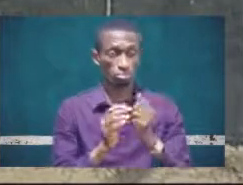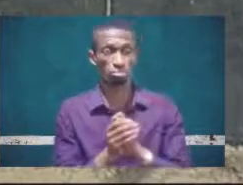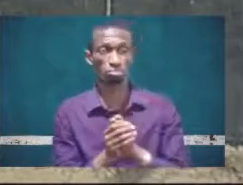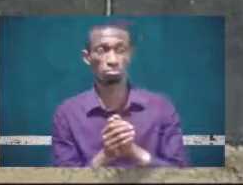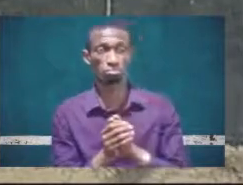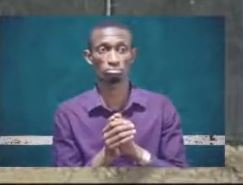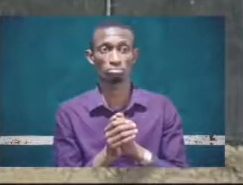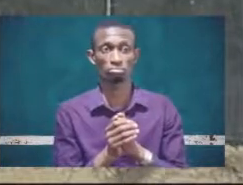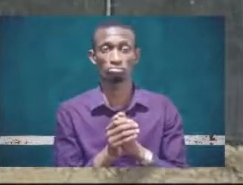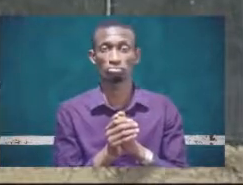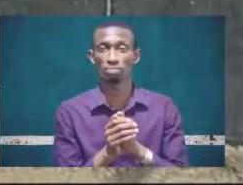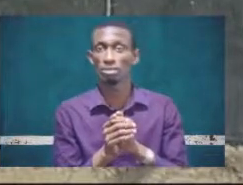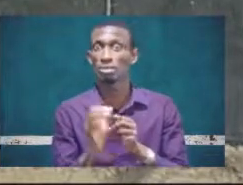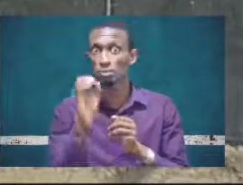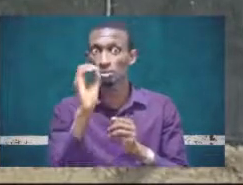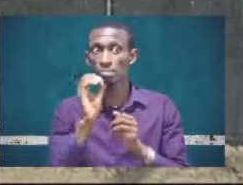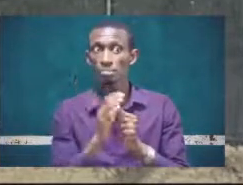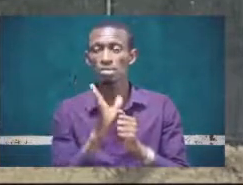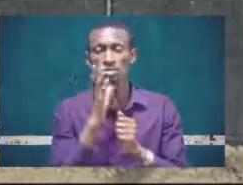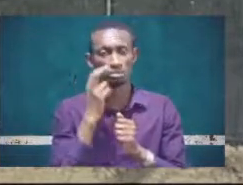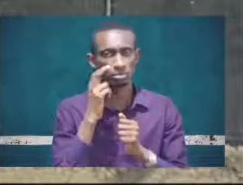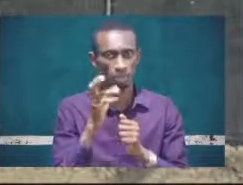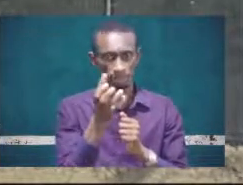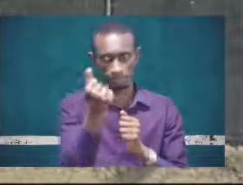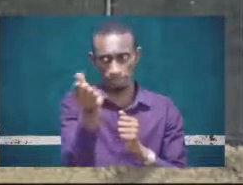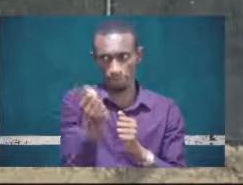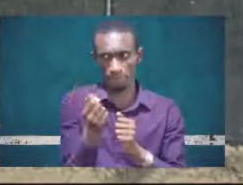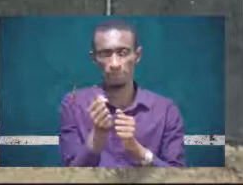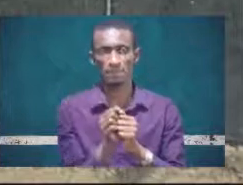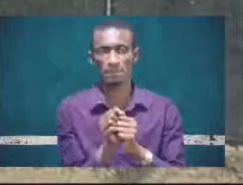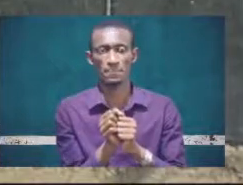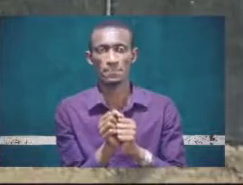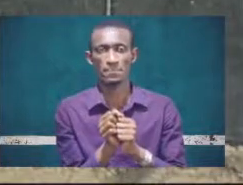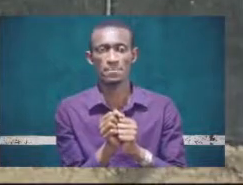zero product property, I'm going to take each factor,